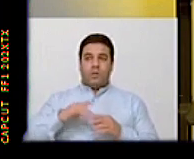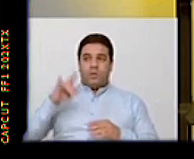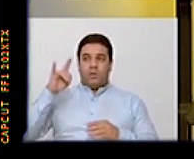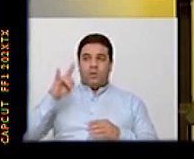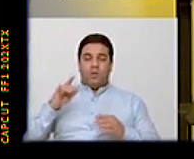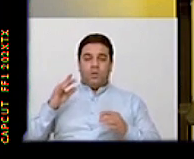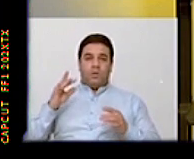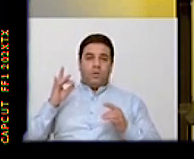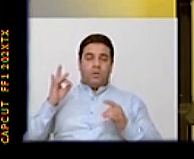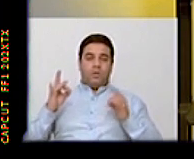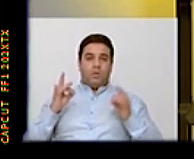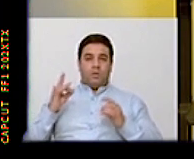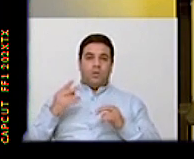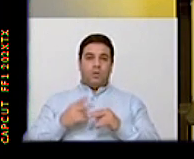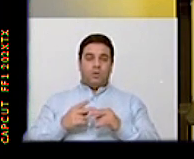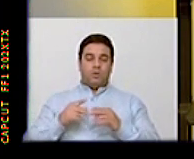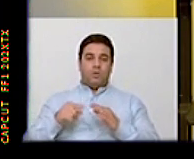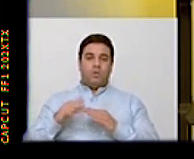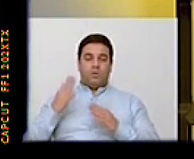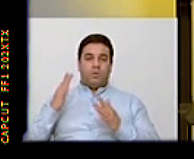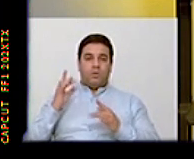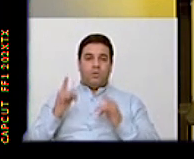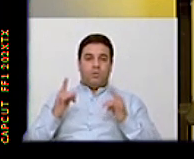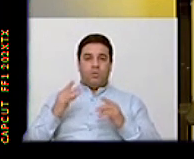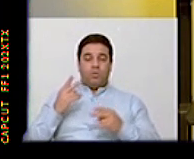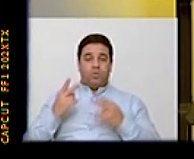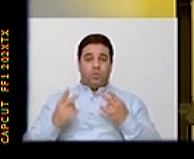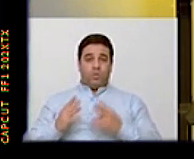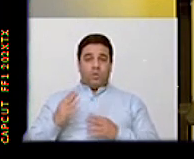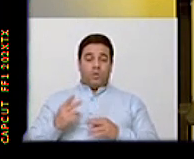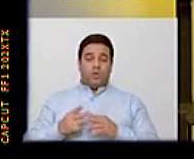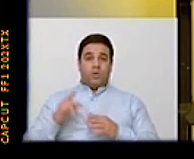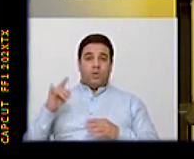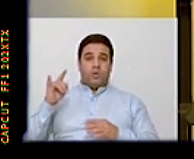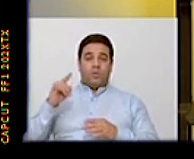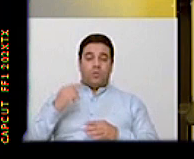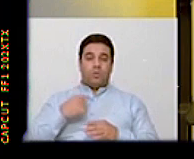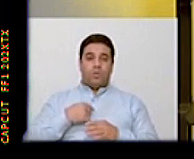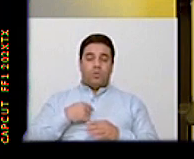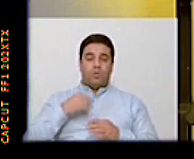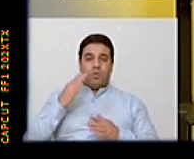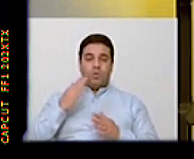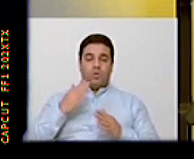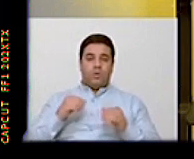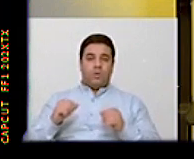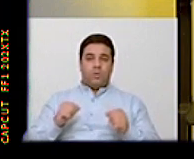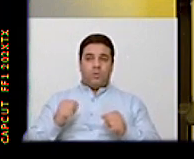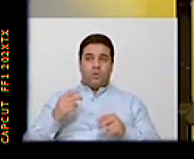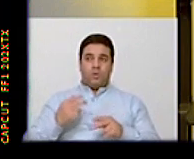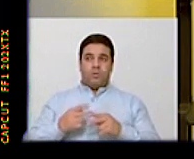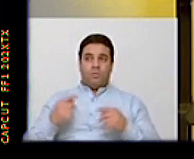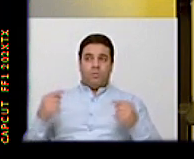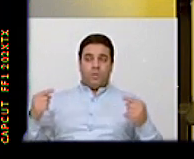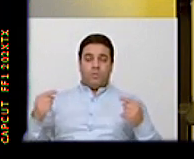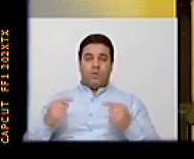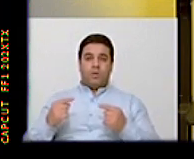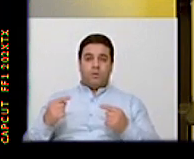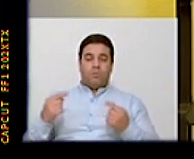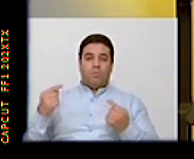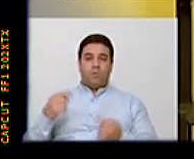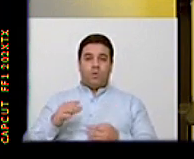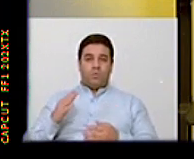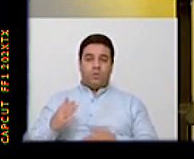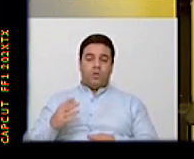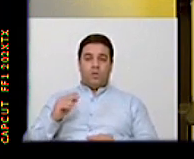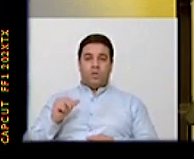oynalari zirillaganini kuzatasiz. Agarda samolyotning tovushi bilan oynaning tebranishi bir-biriga mos kelib qolsa,